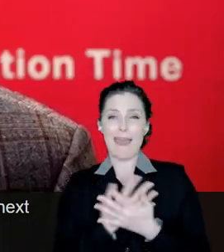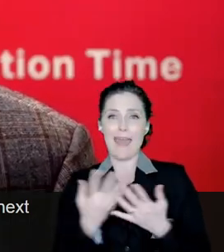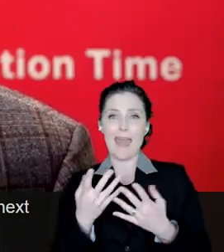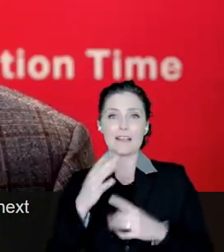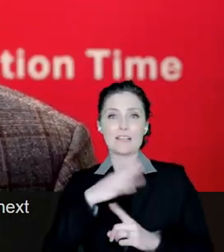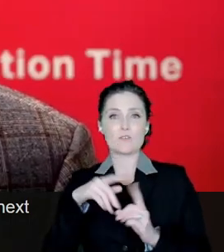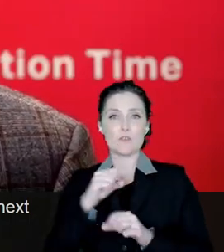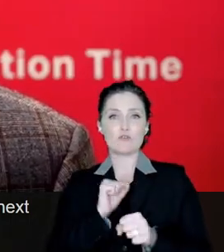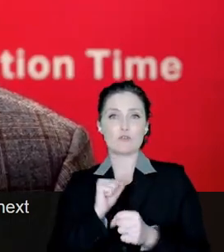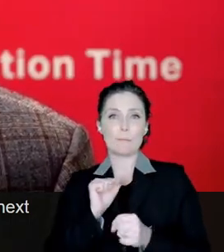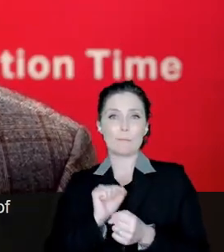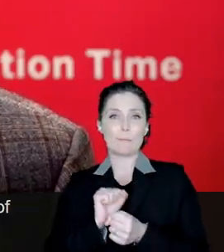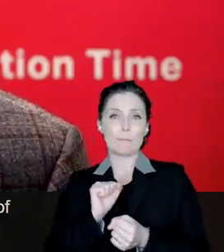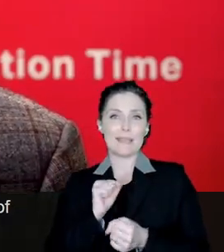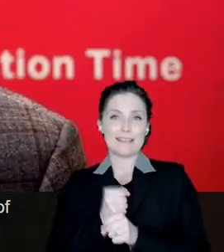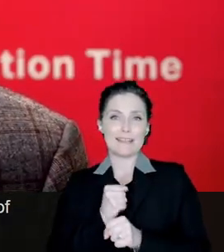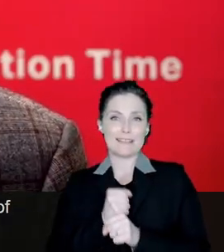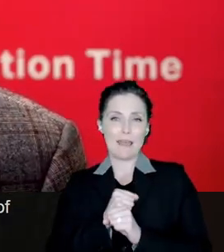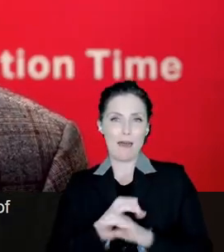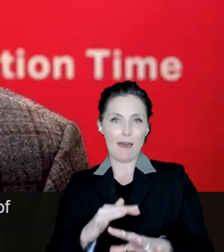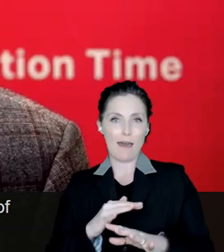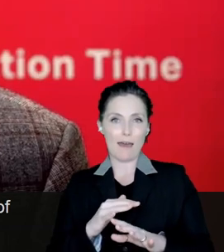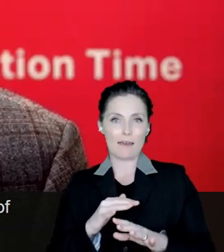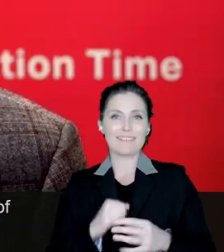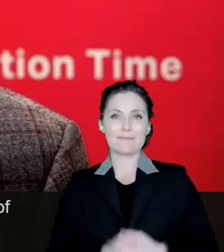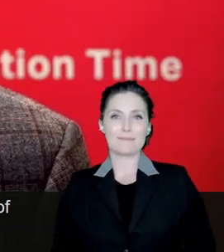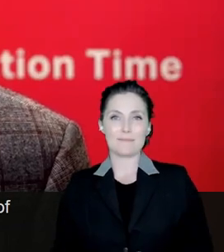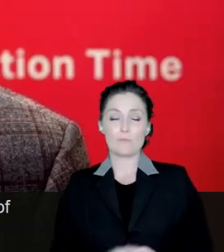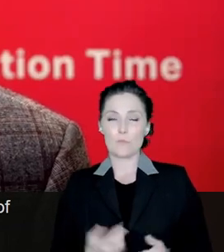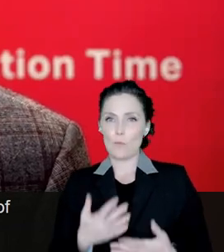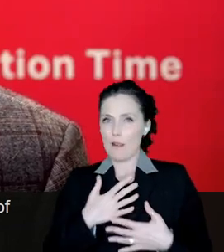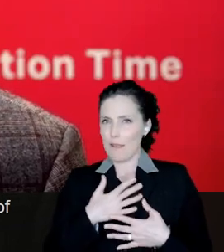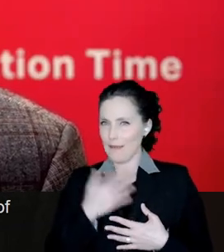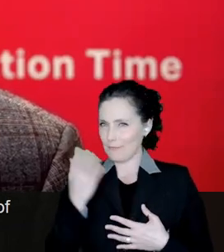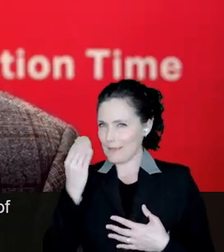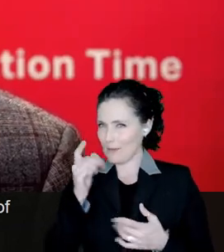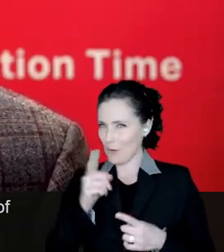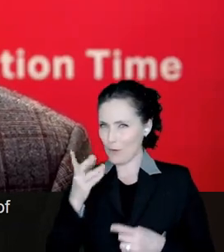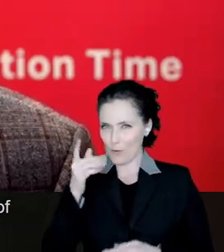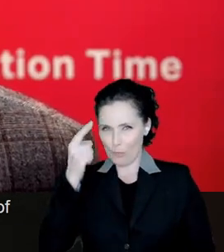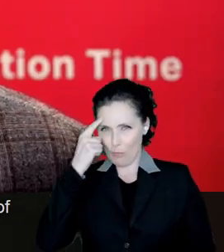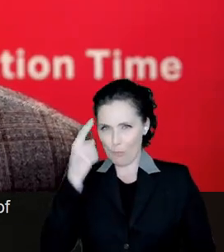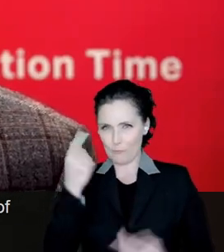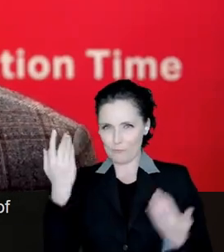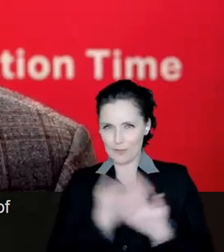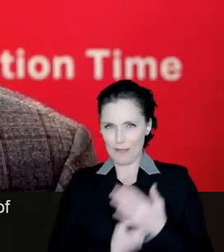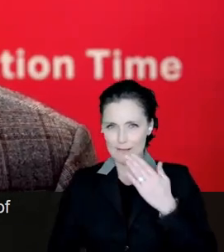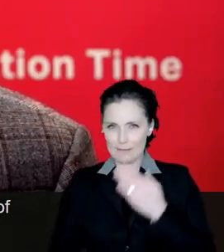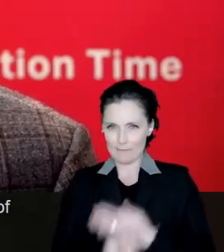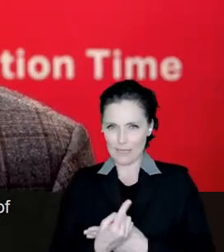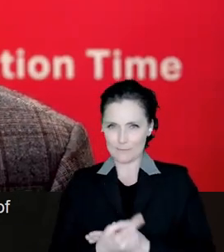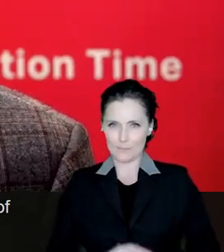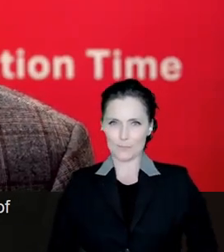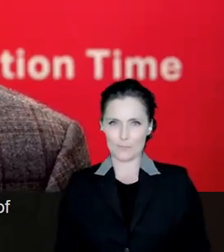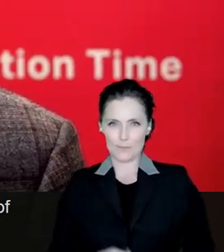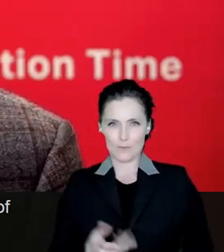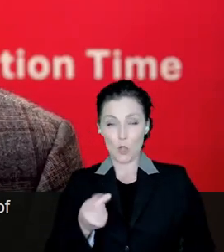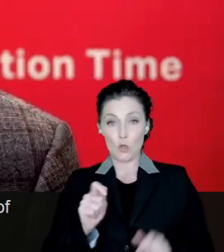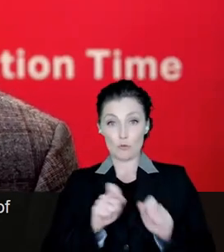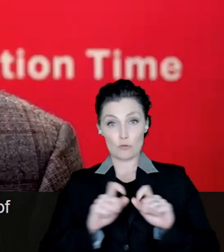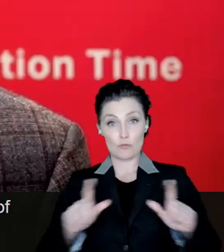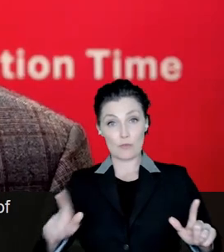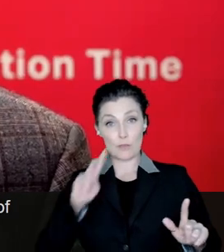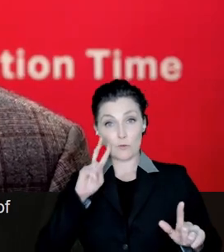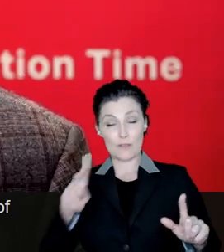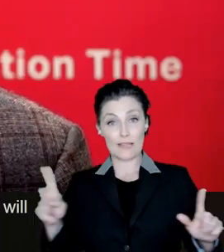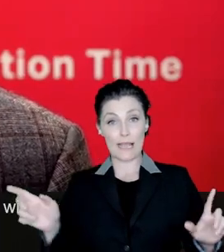outlets. We would love to hear what you thought of tonight's events. On your screen, you will see a link and a